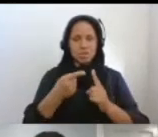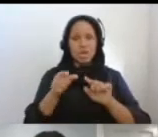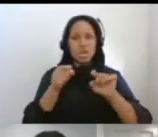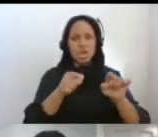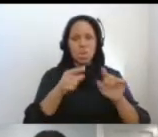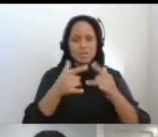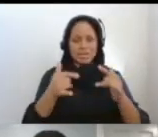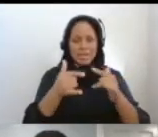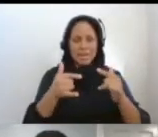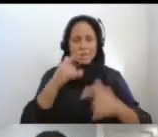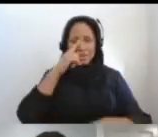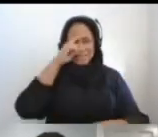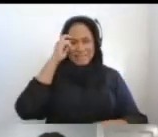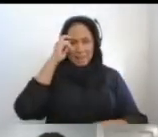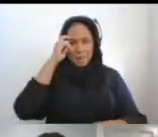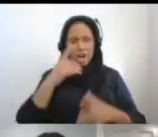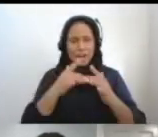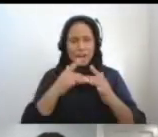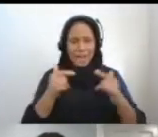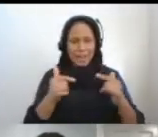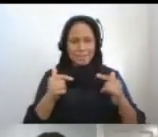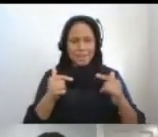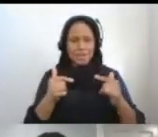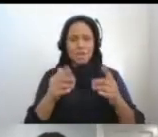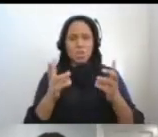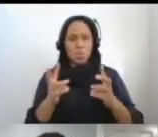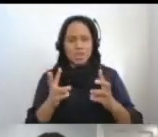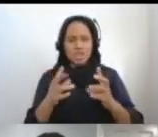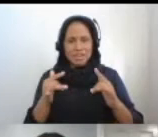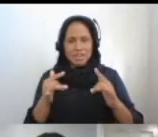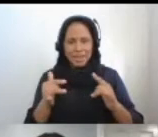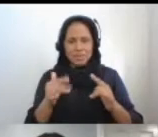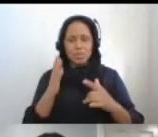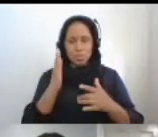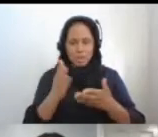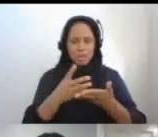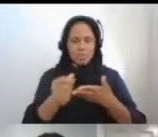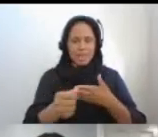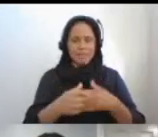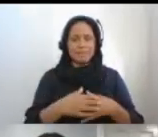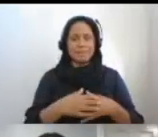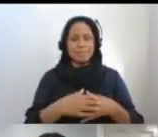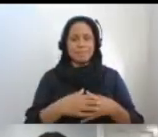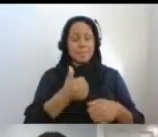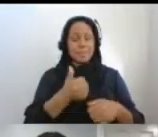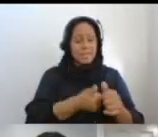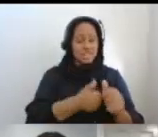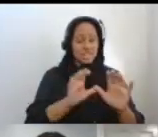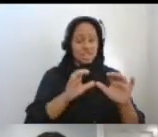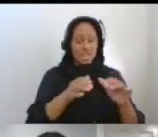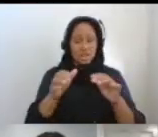It'll pay for that within limits. So each of these categories that I'm going through here are subcategories of the